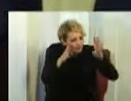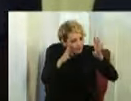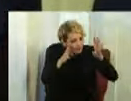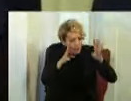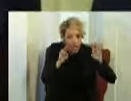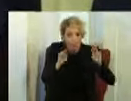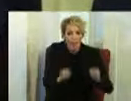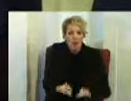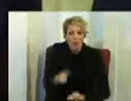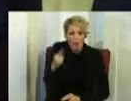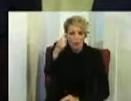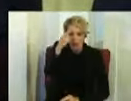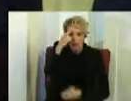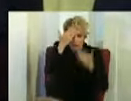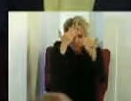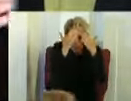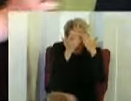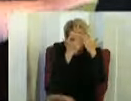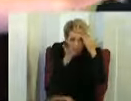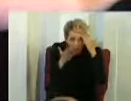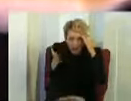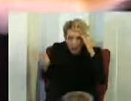May your mind always be open.